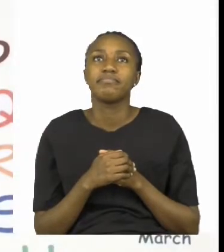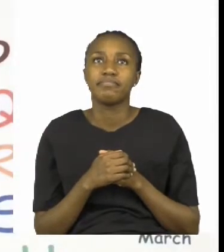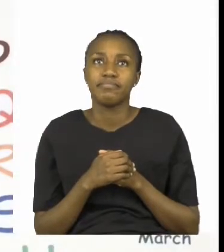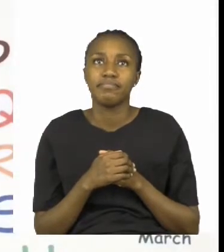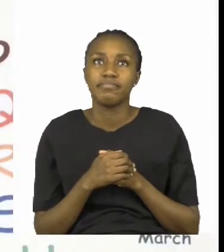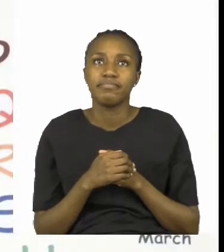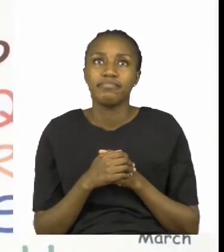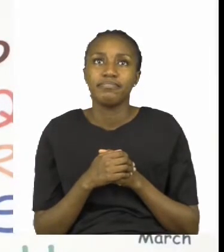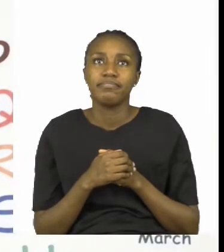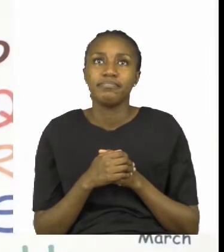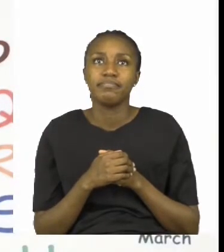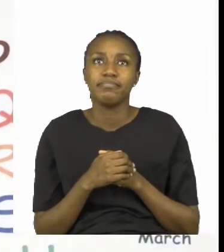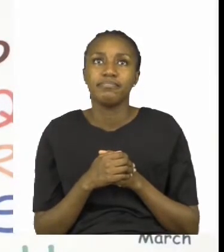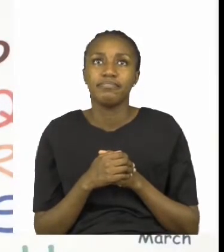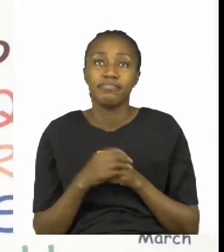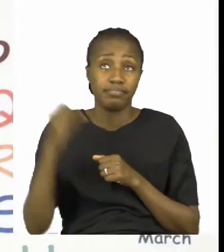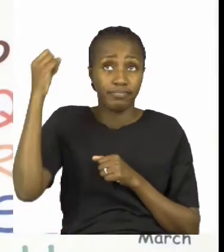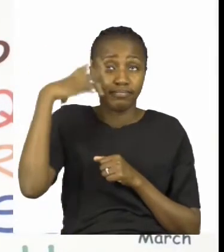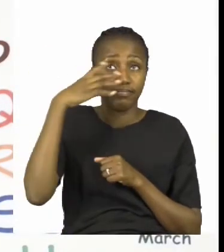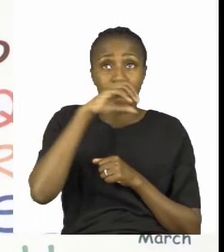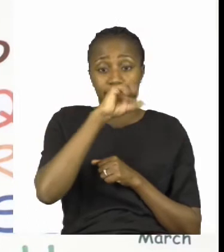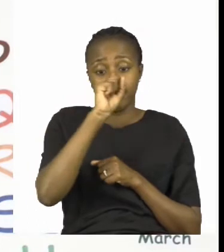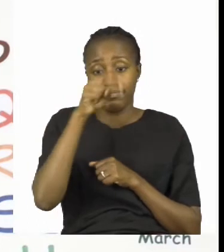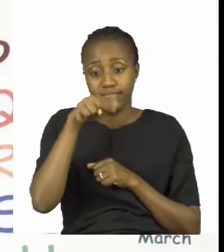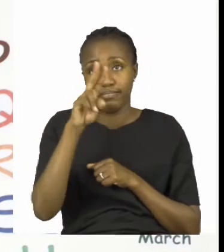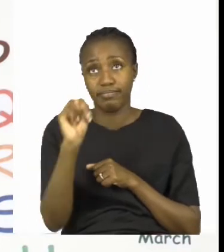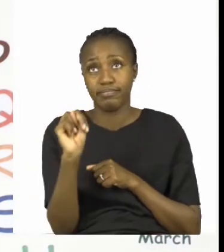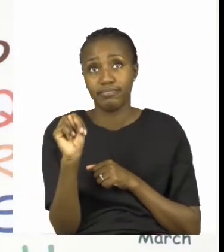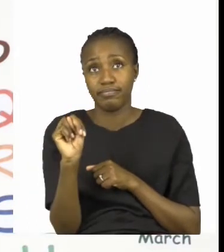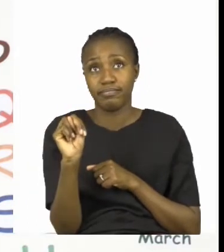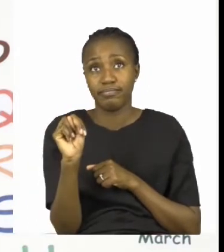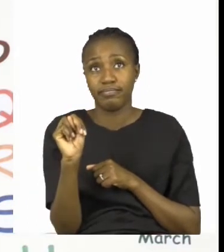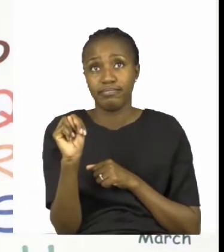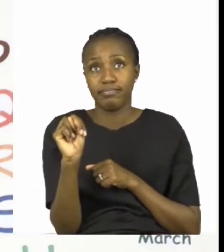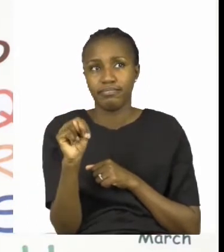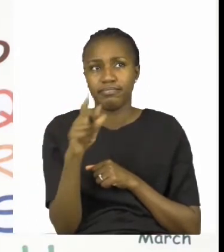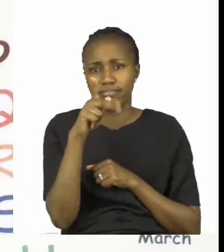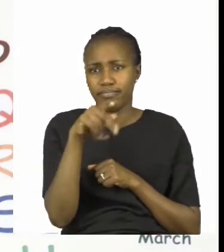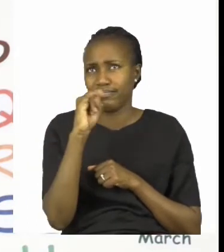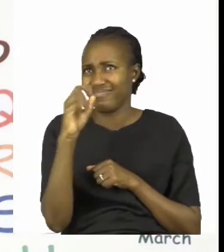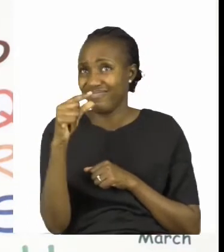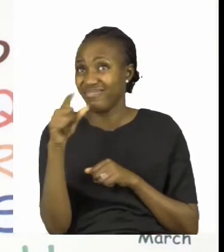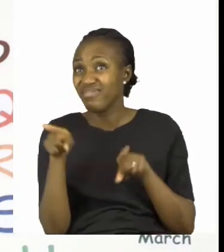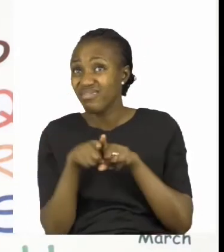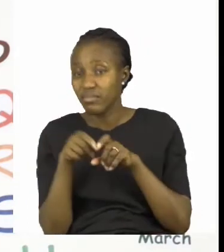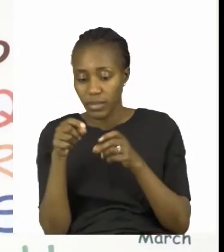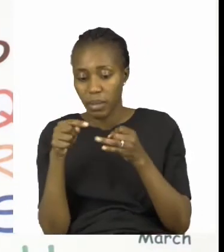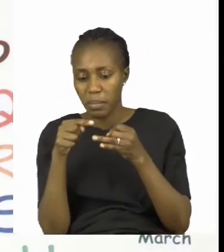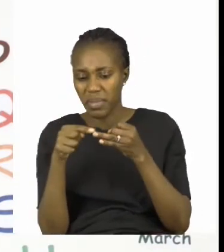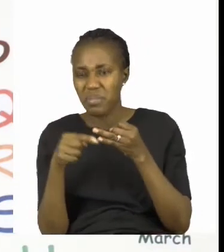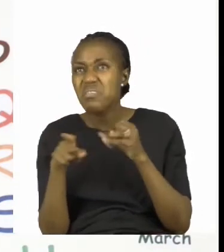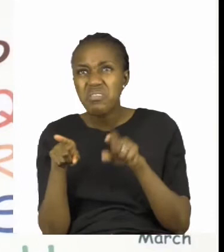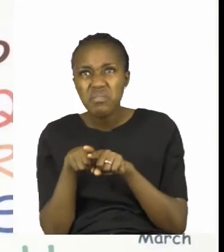to rhyme. We have sun and pig.